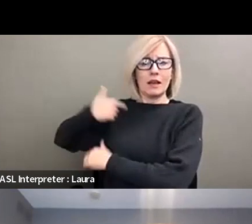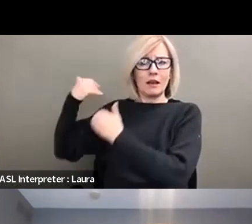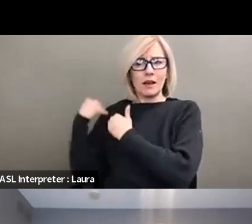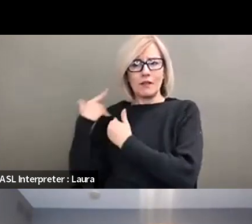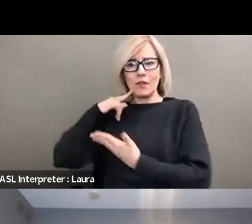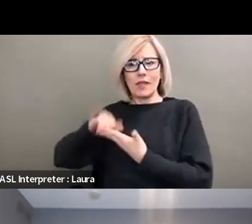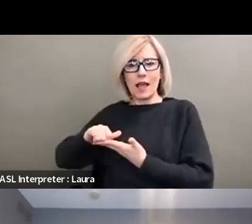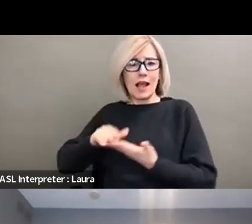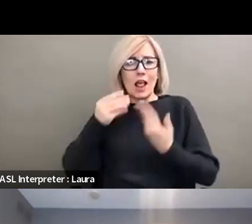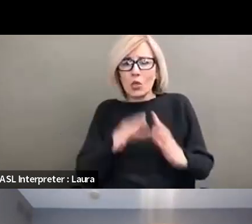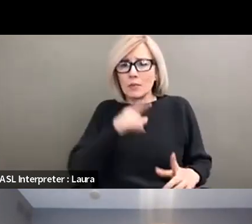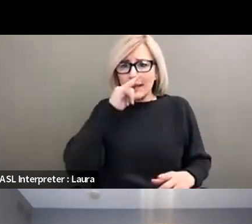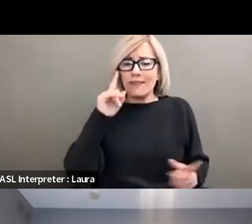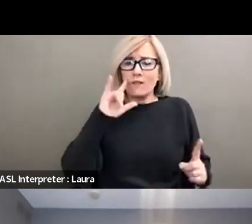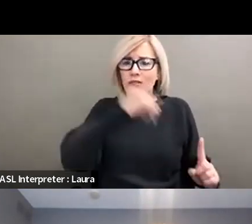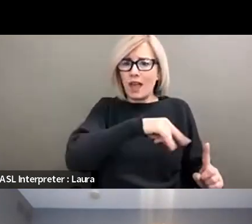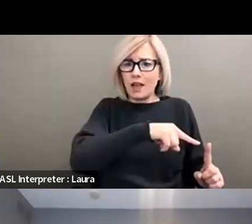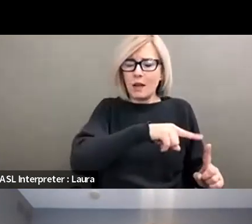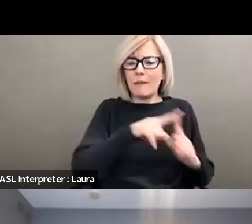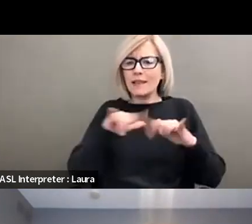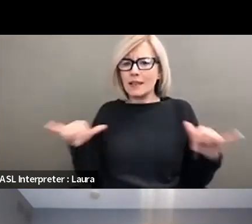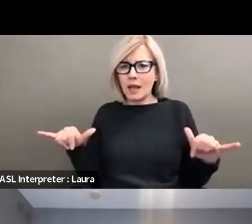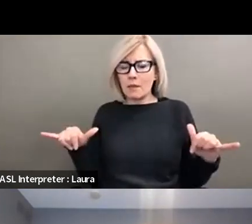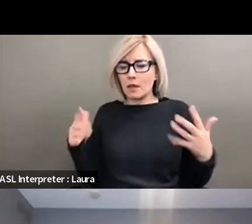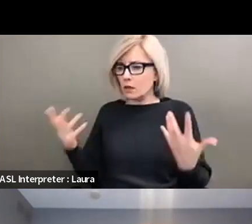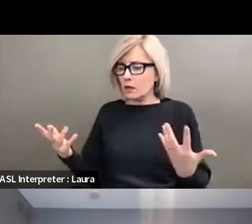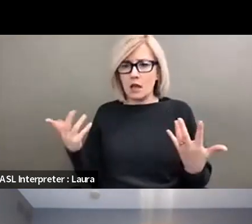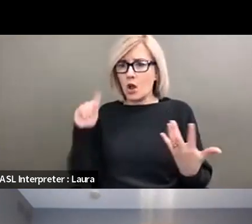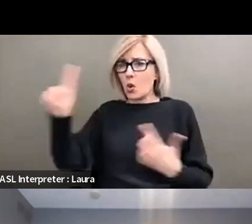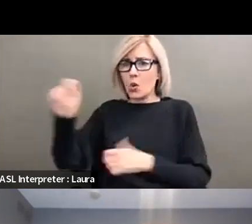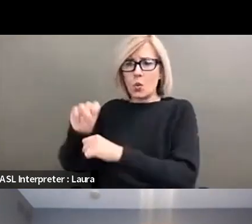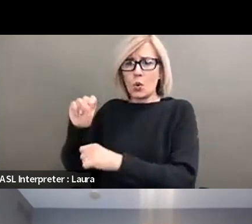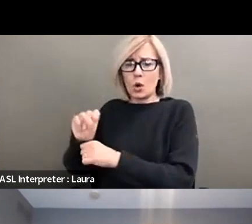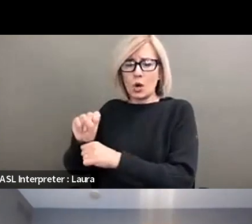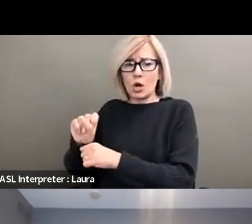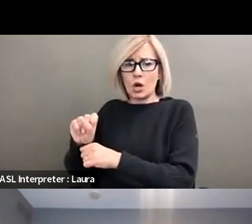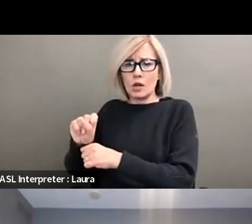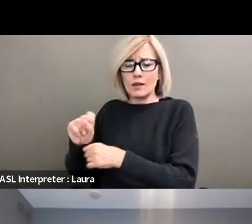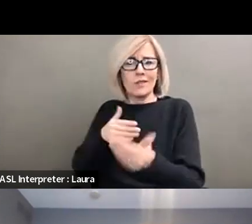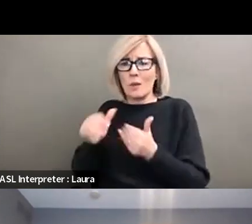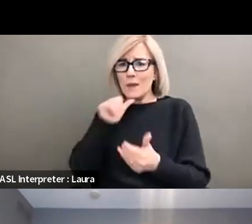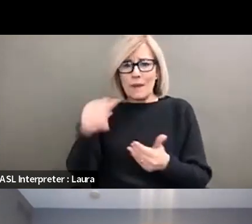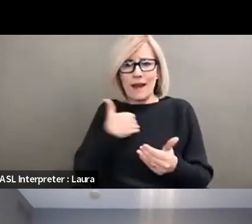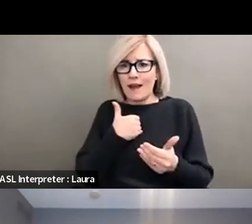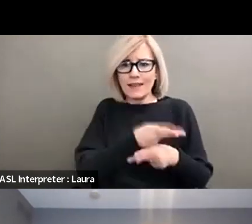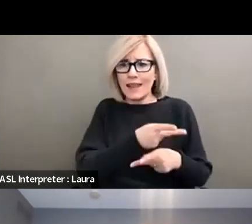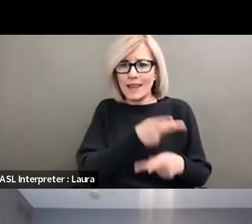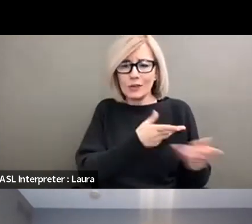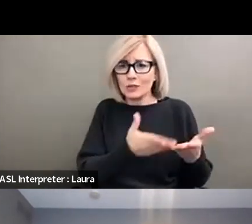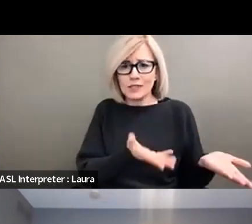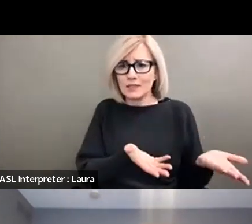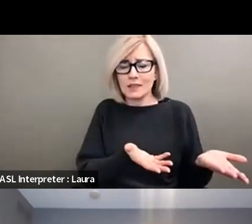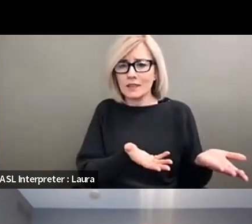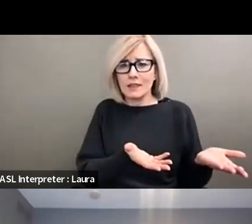I could lose my kid for that. But at the same time, go to work, even though we don't have daycare services,